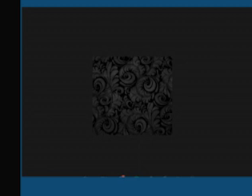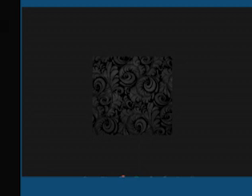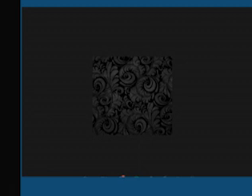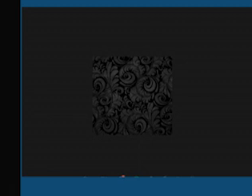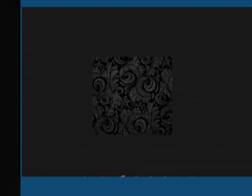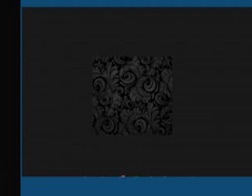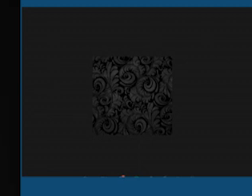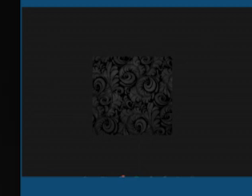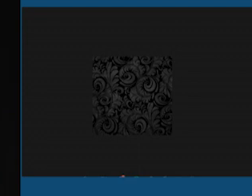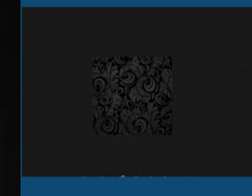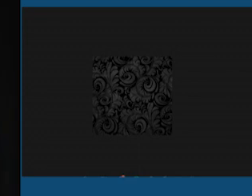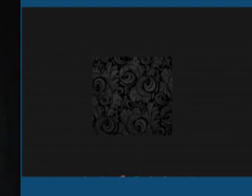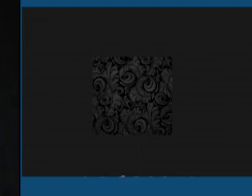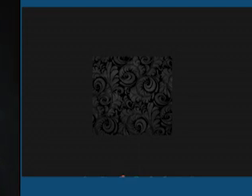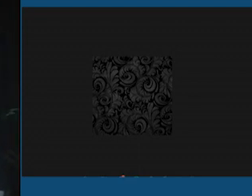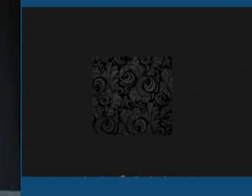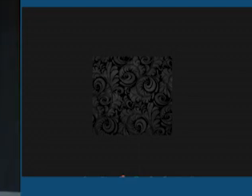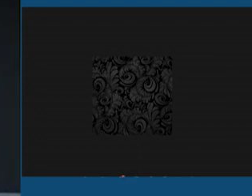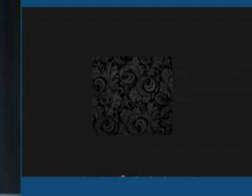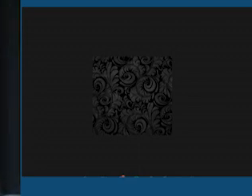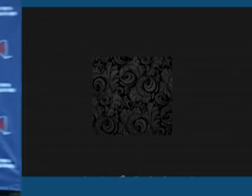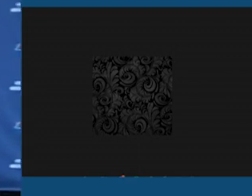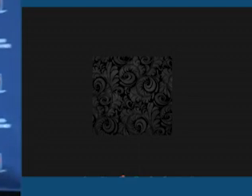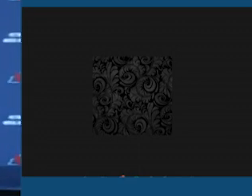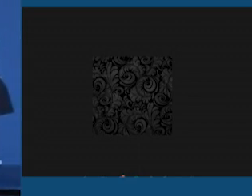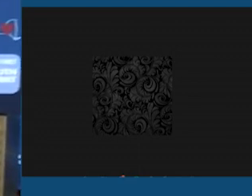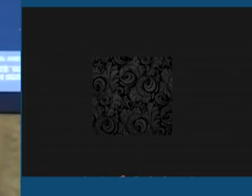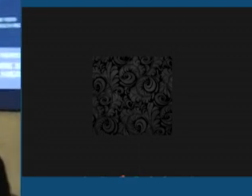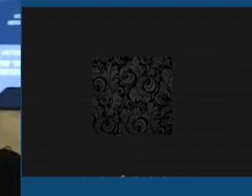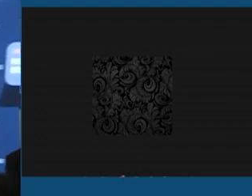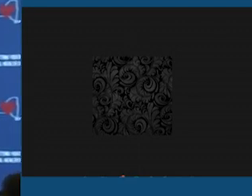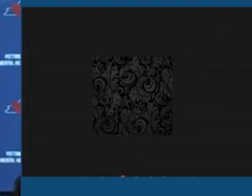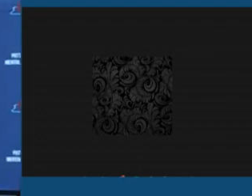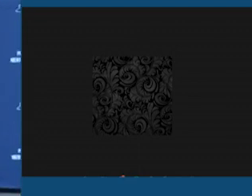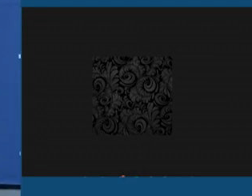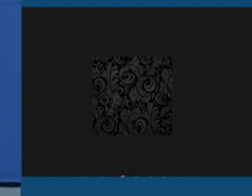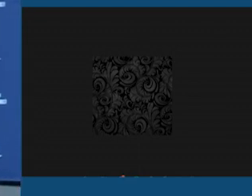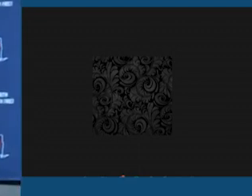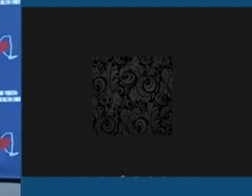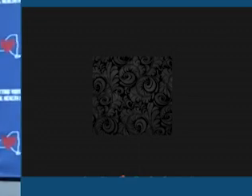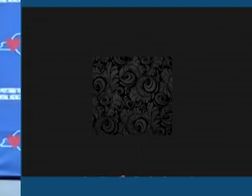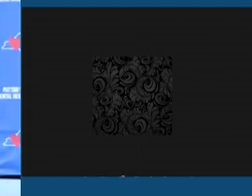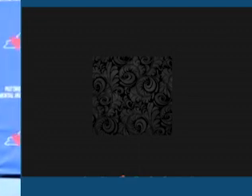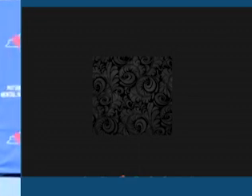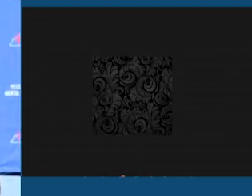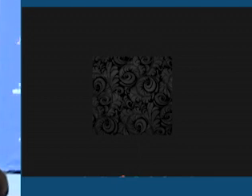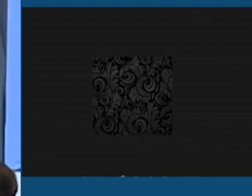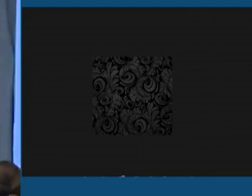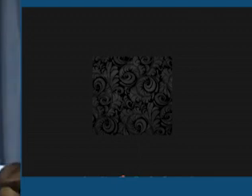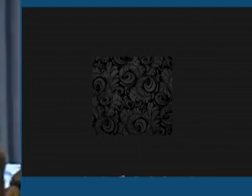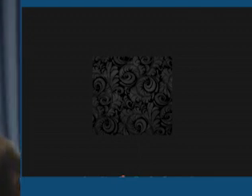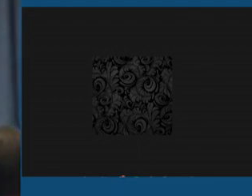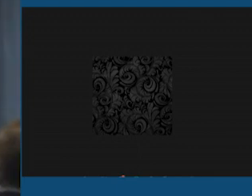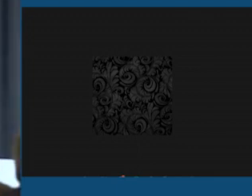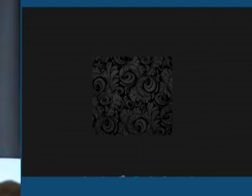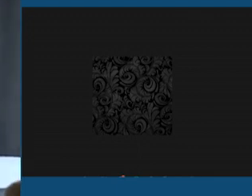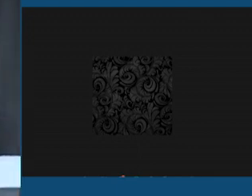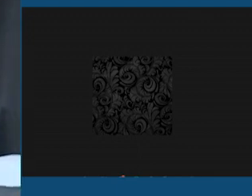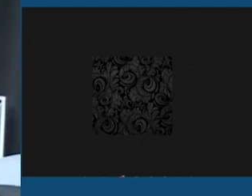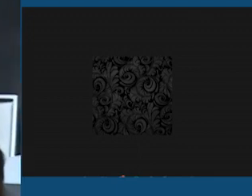there. So, can I ask everyone to get good posture in their seats, please? I don't know what that means, whatever that means for